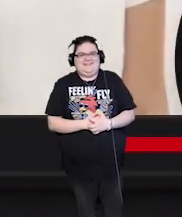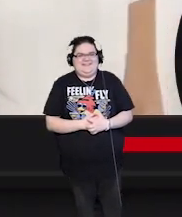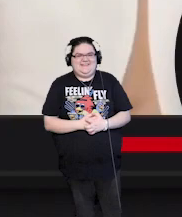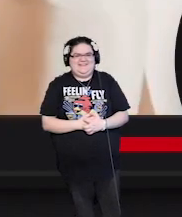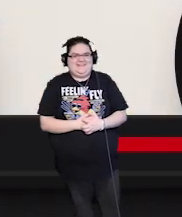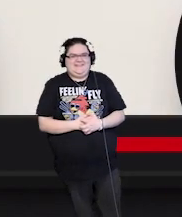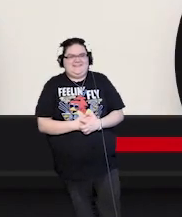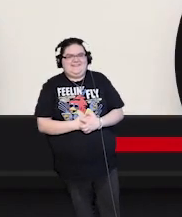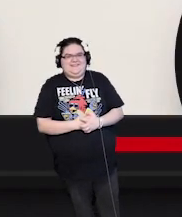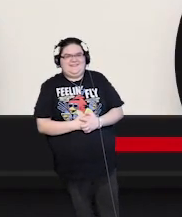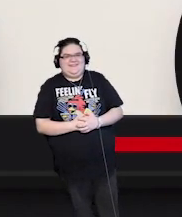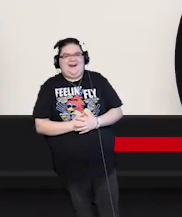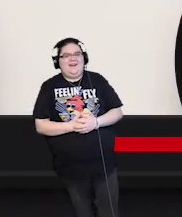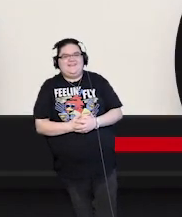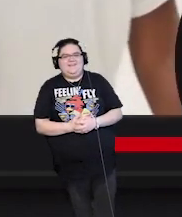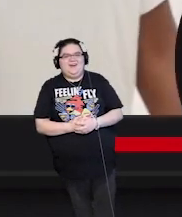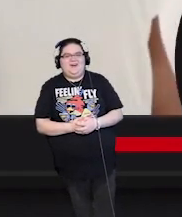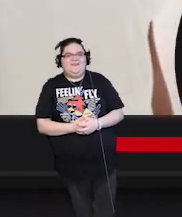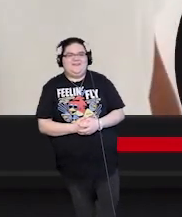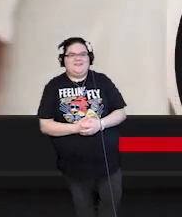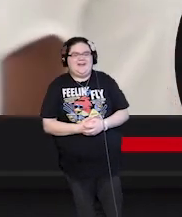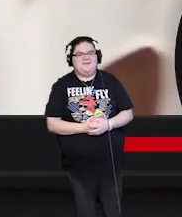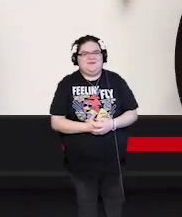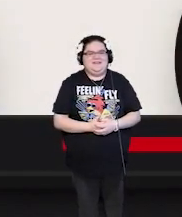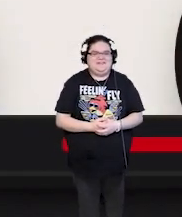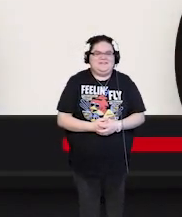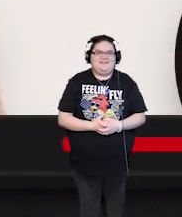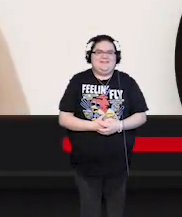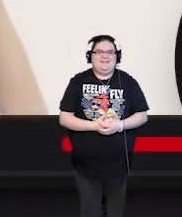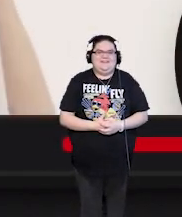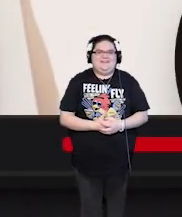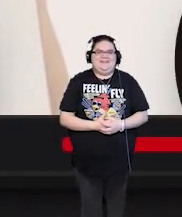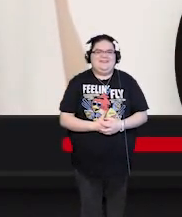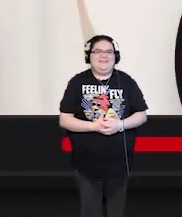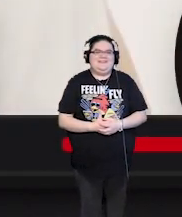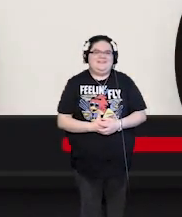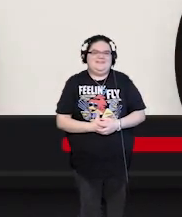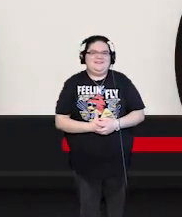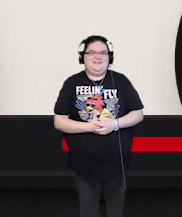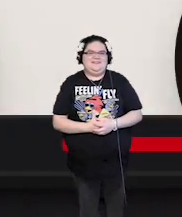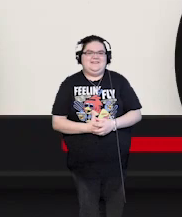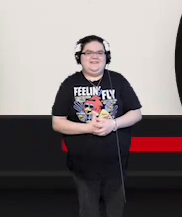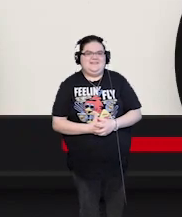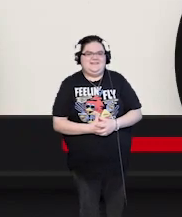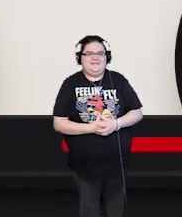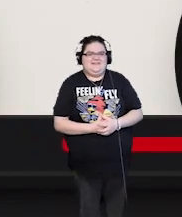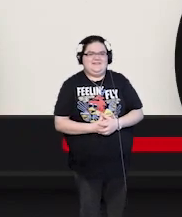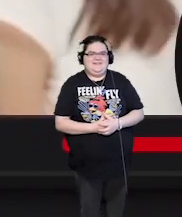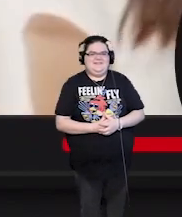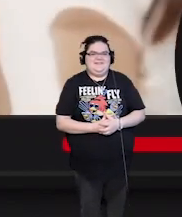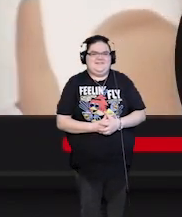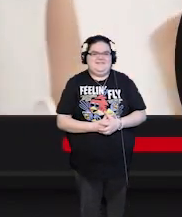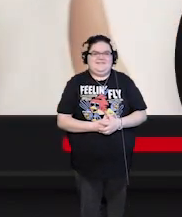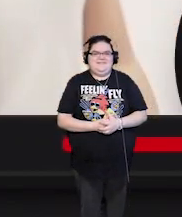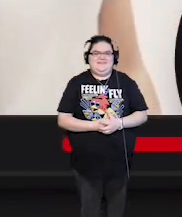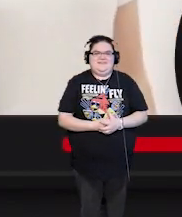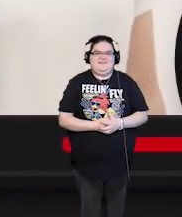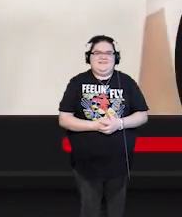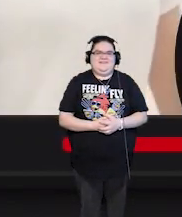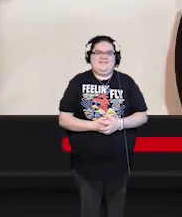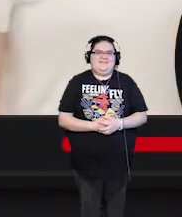She got to figure out what his type is right now. I don't know what his type is. Well, I thought that was one of the best looking ones so far, and he swiped no